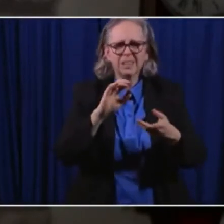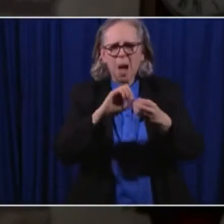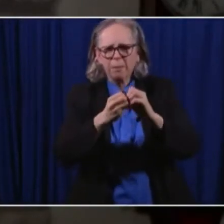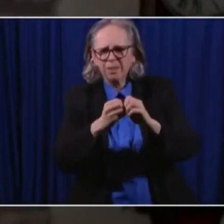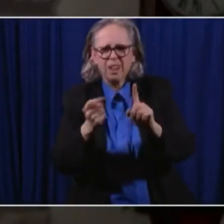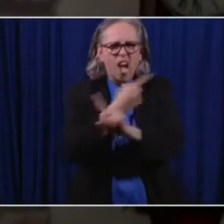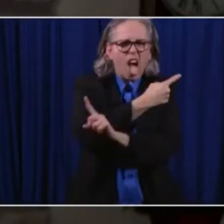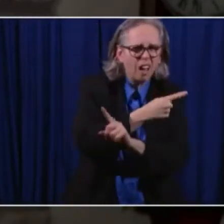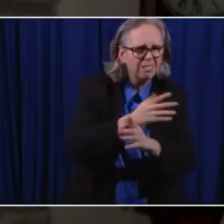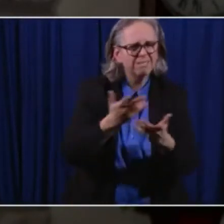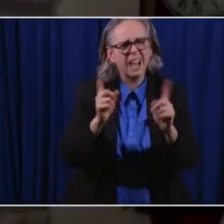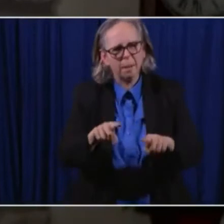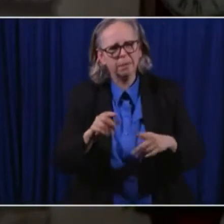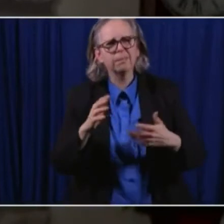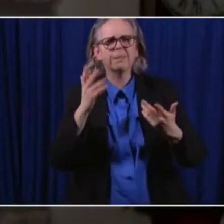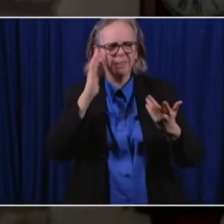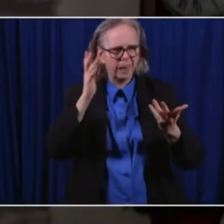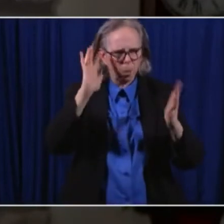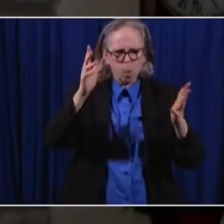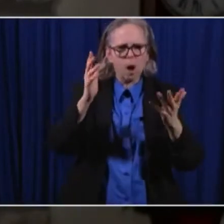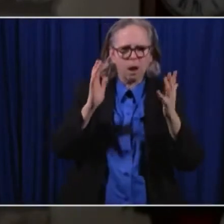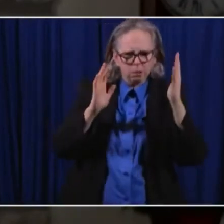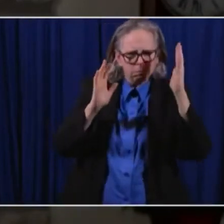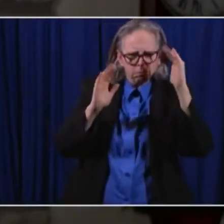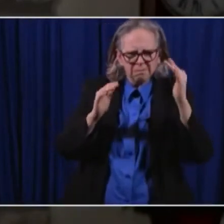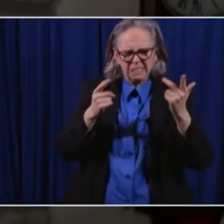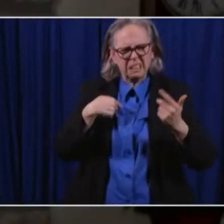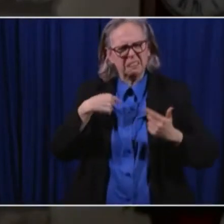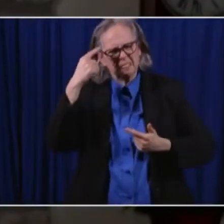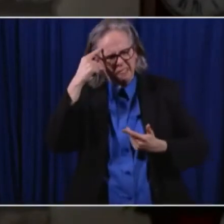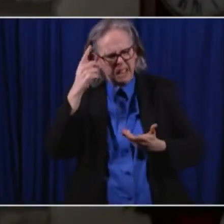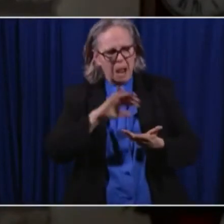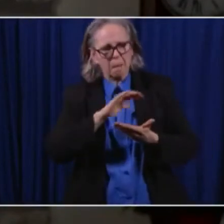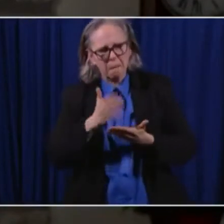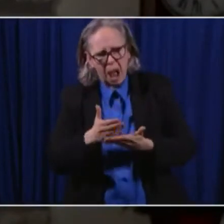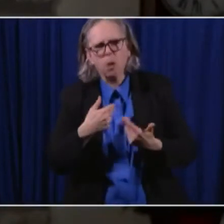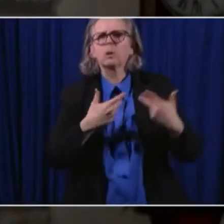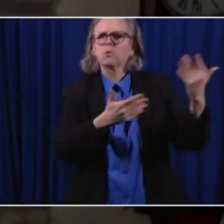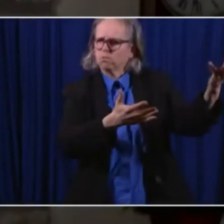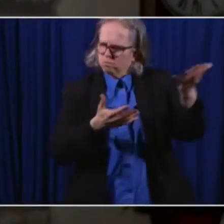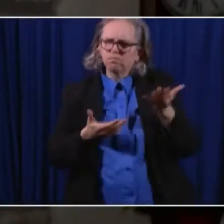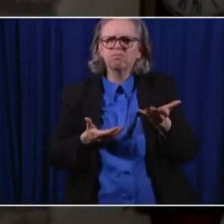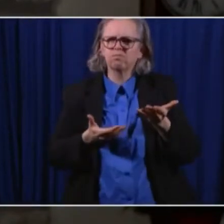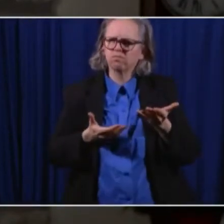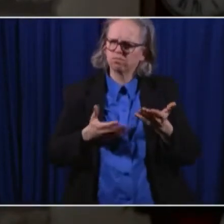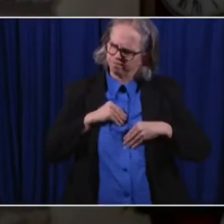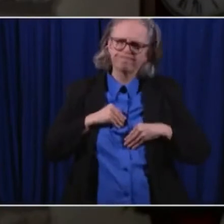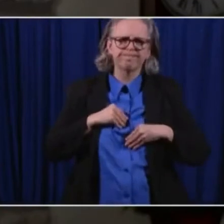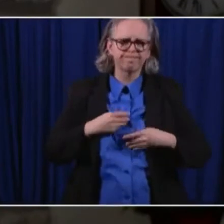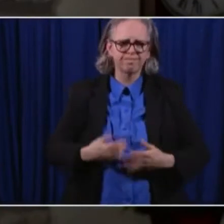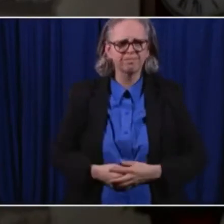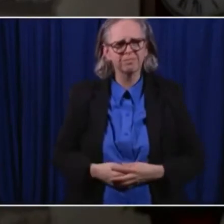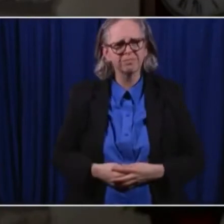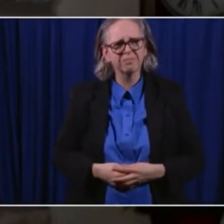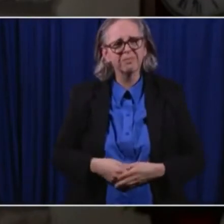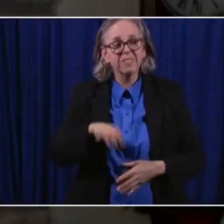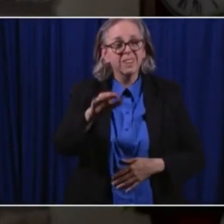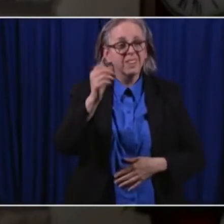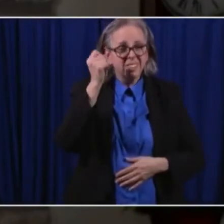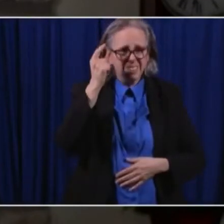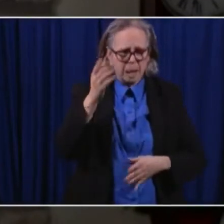there. But for planning purposes, we have some general numbers, but I think as far as